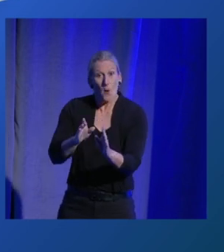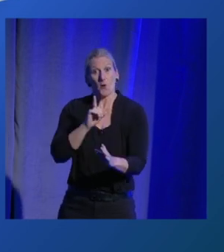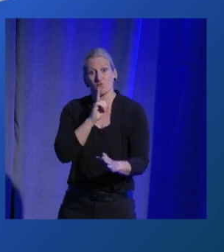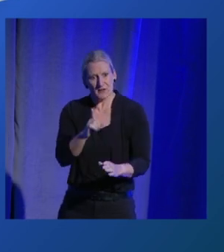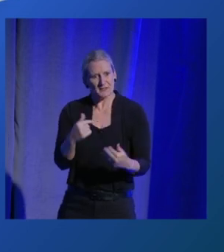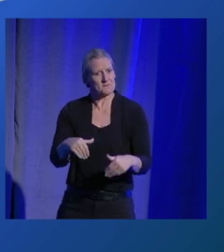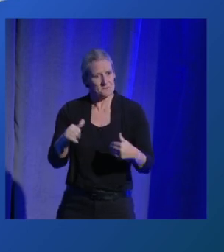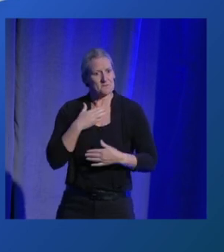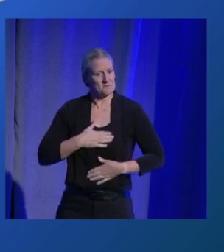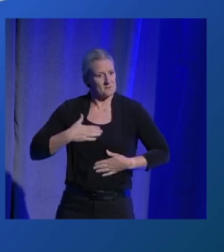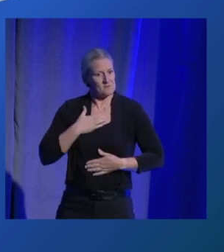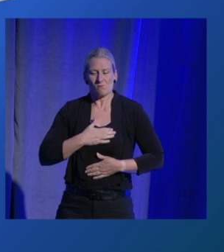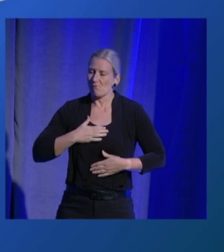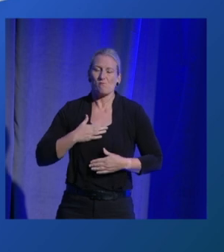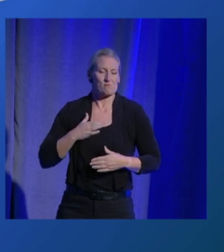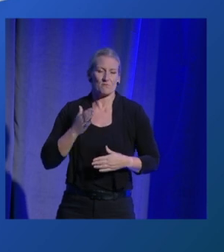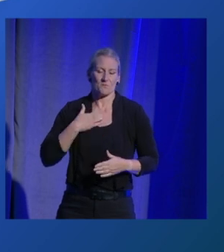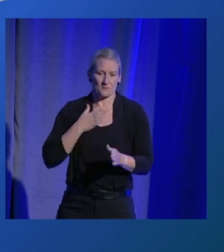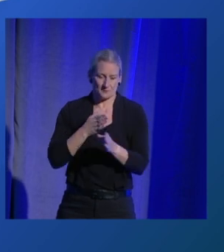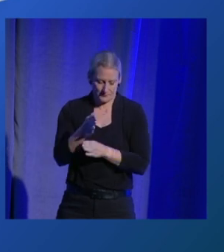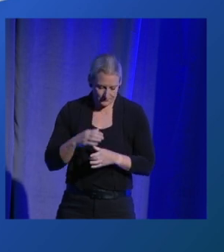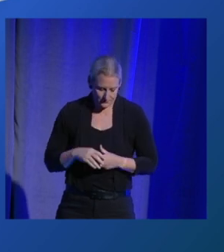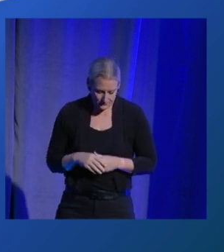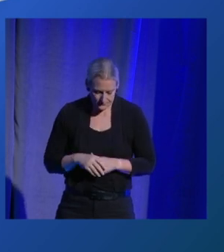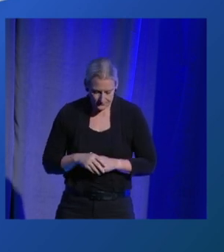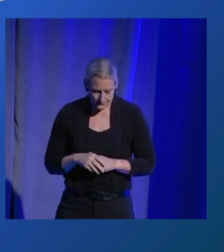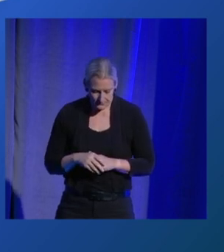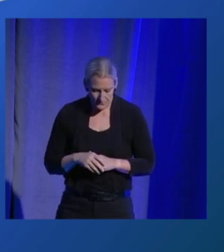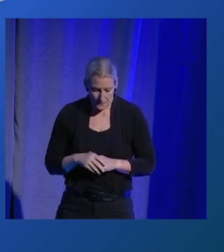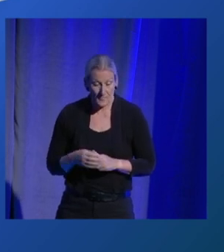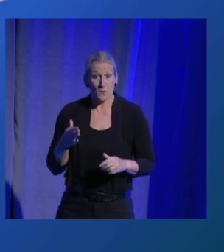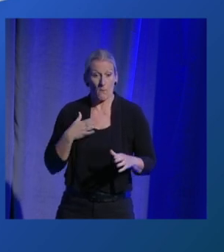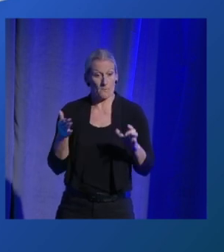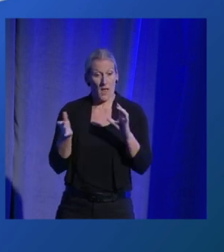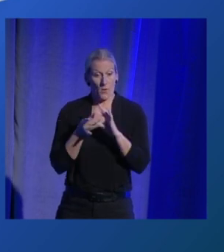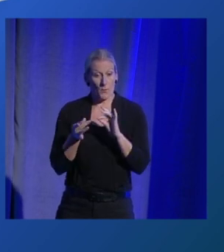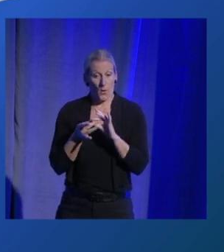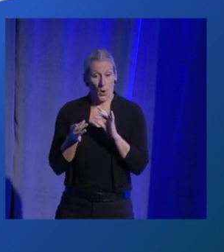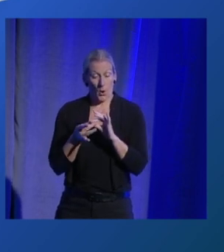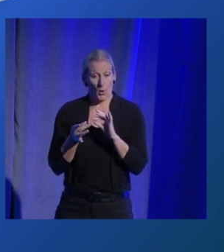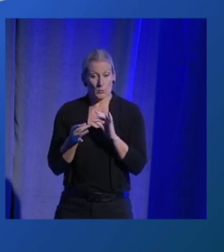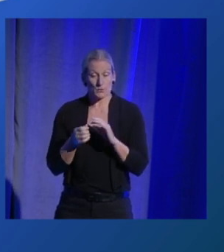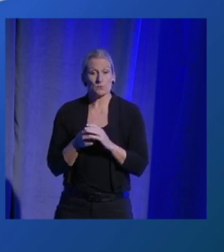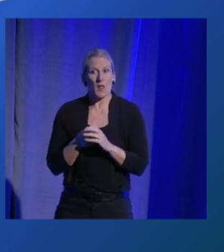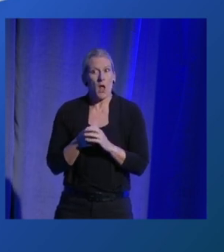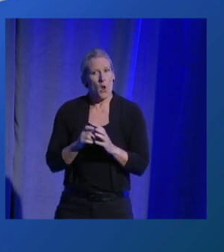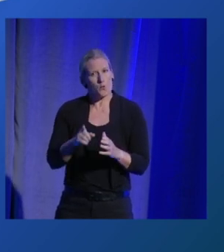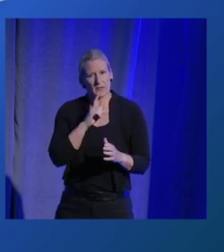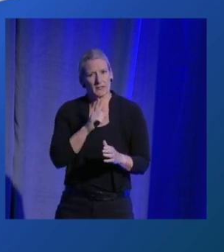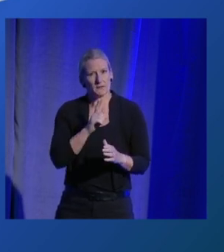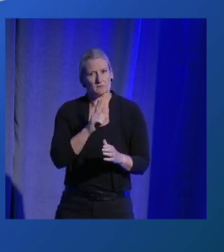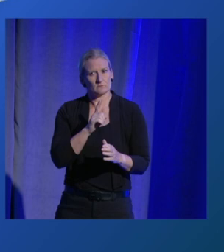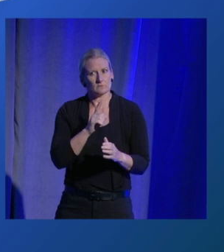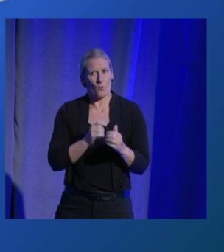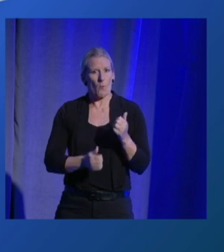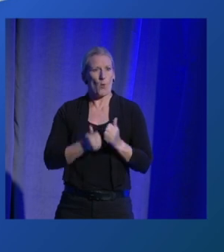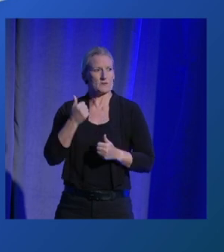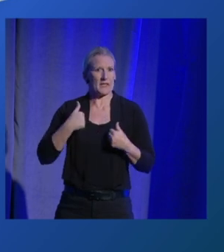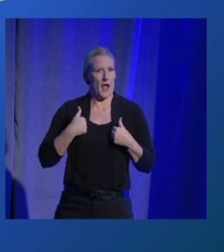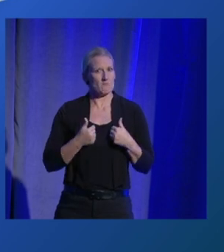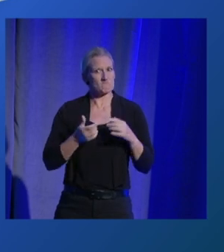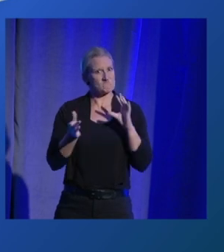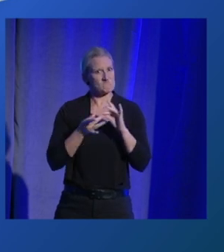career so in the remarks that I've developed I I primarily am am focused at the students in the room but hopefully some of the